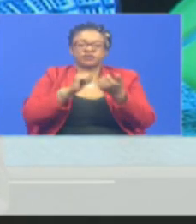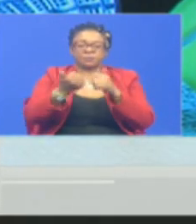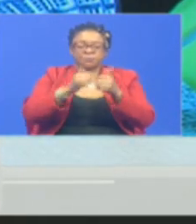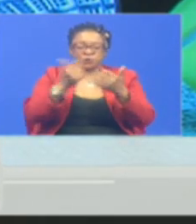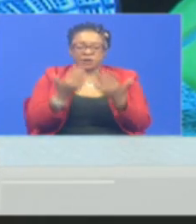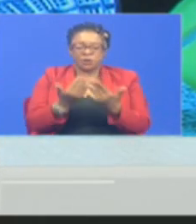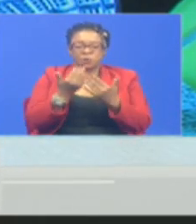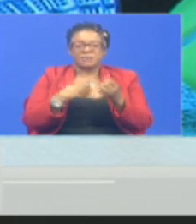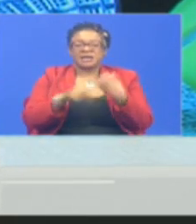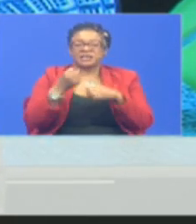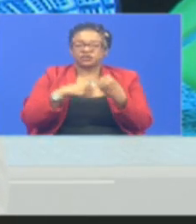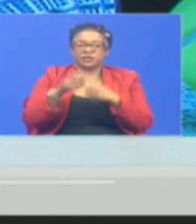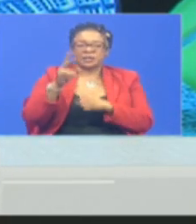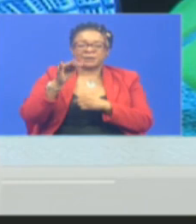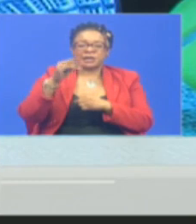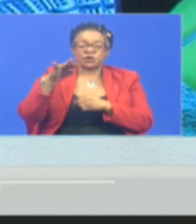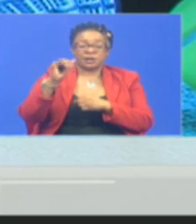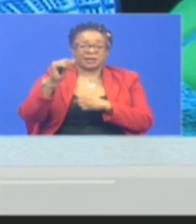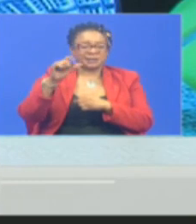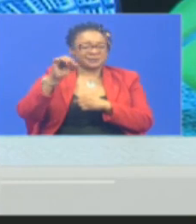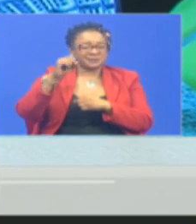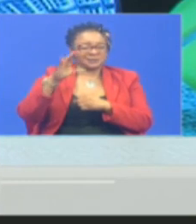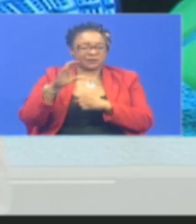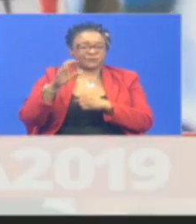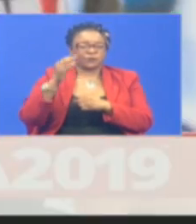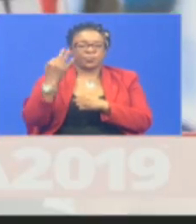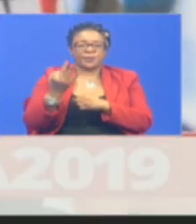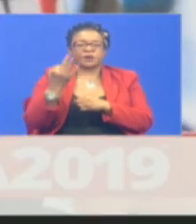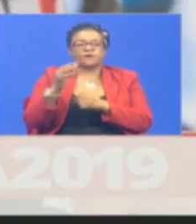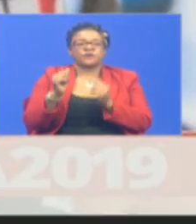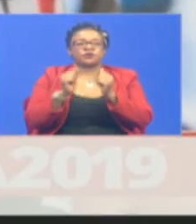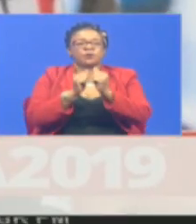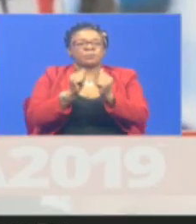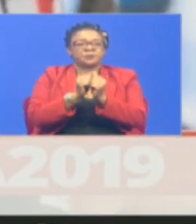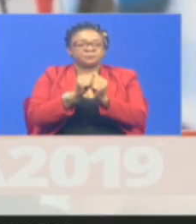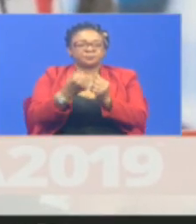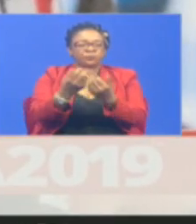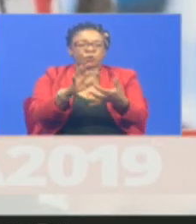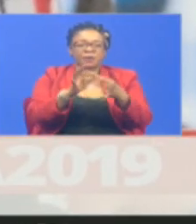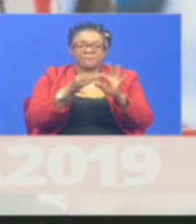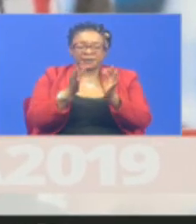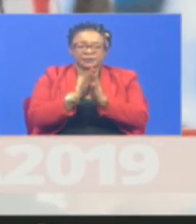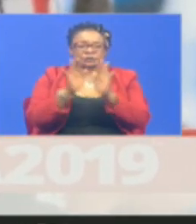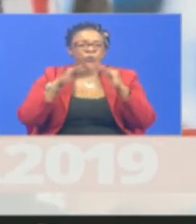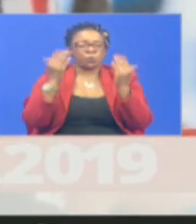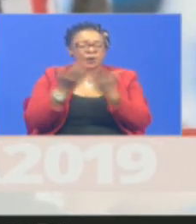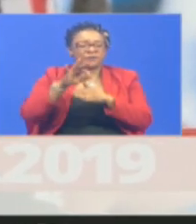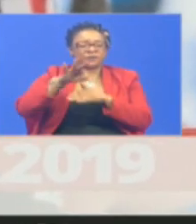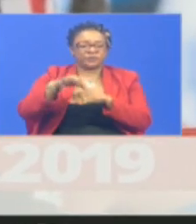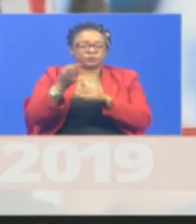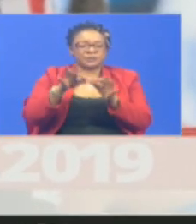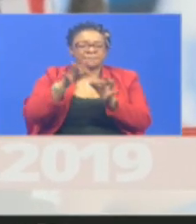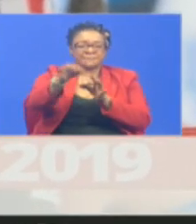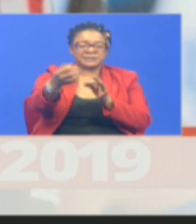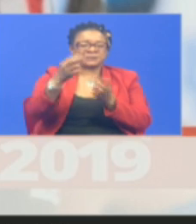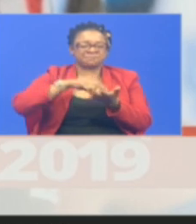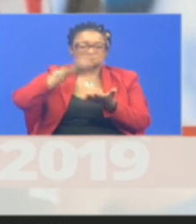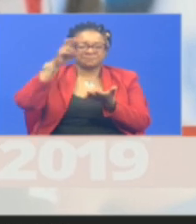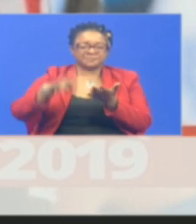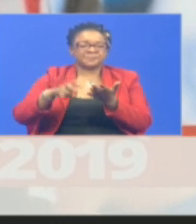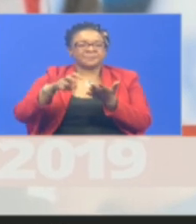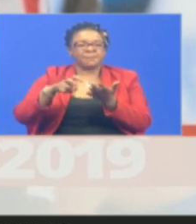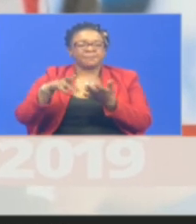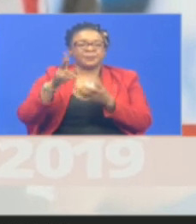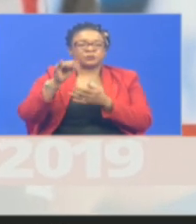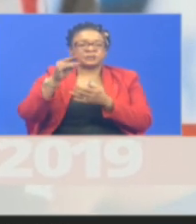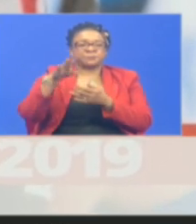at the Cape Kano Classic set for the 3rd of October. Olympic and world 3,000 meters steeplechase champion Conseslus Kipruto